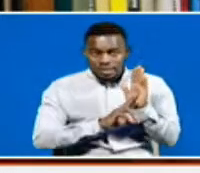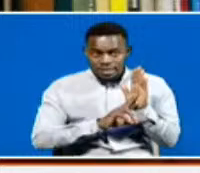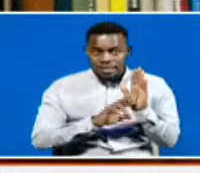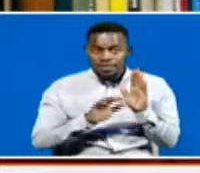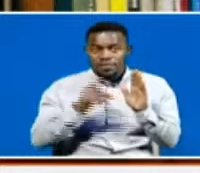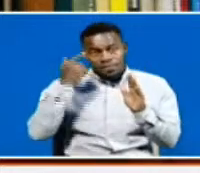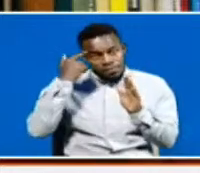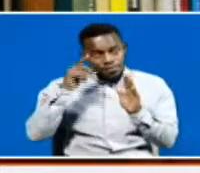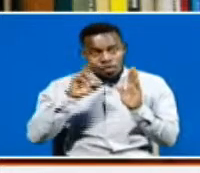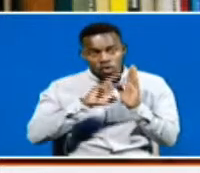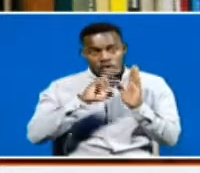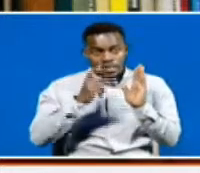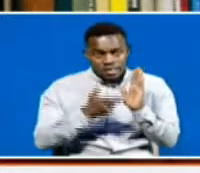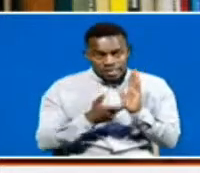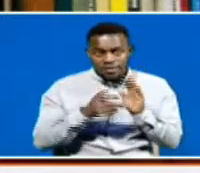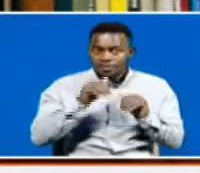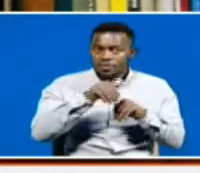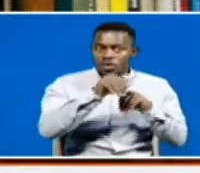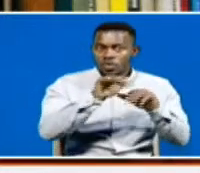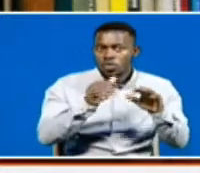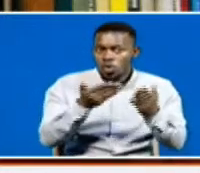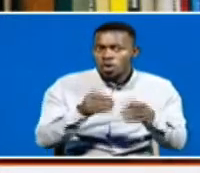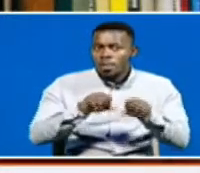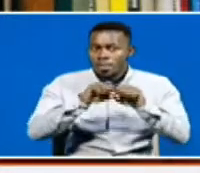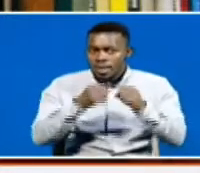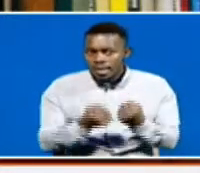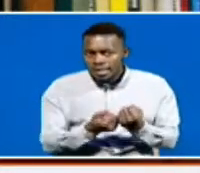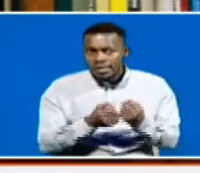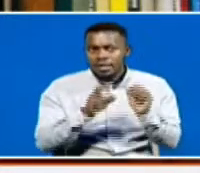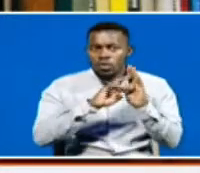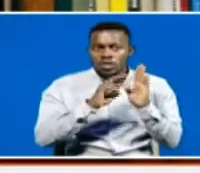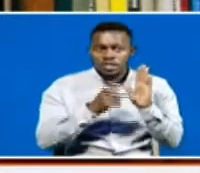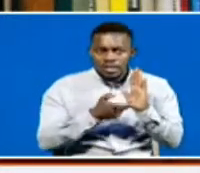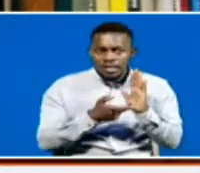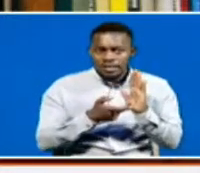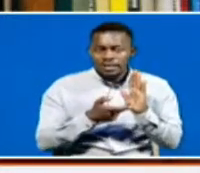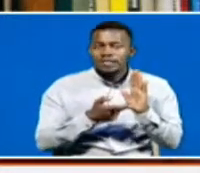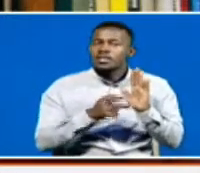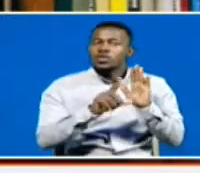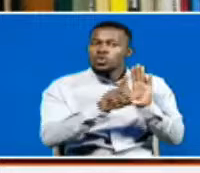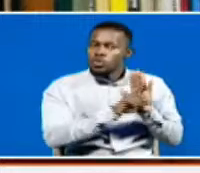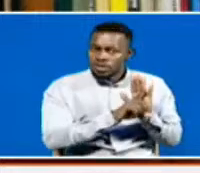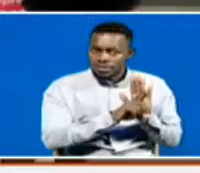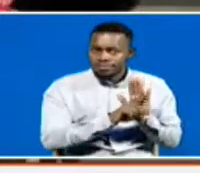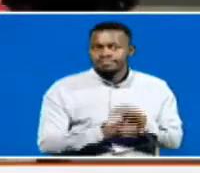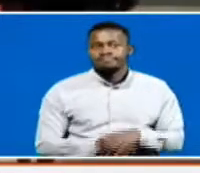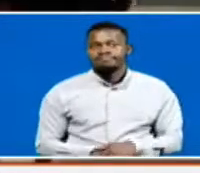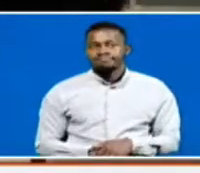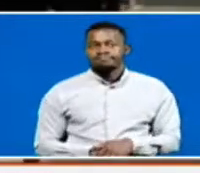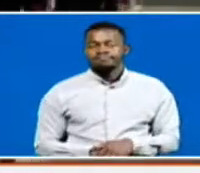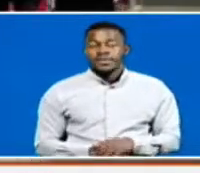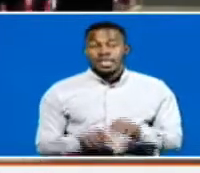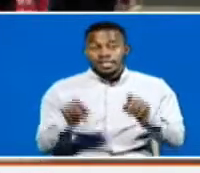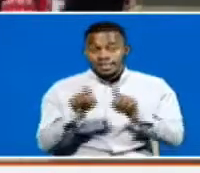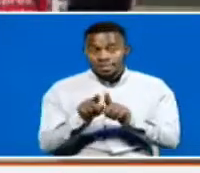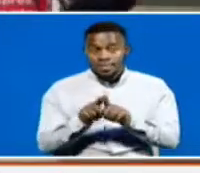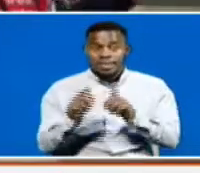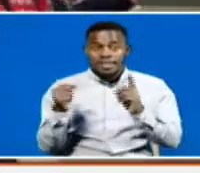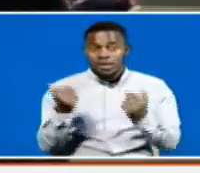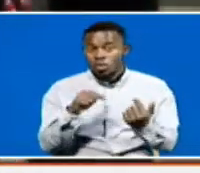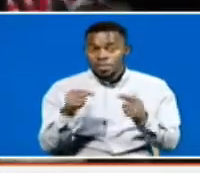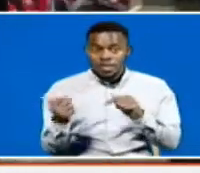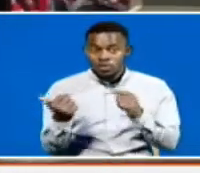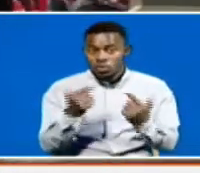this case, and the supplier has been violated as per the competition law. The competition